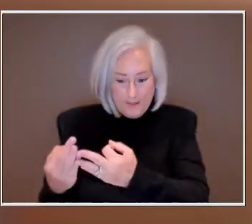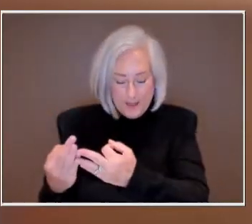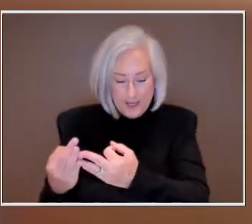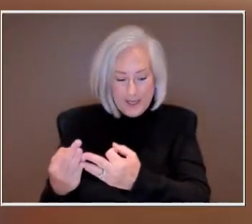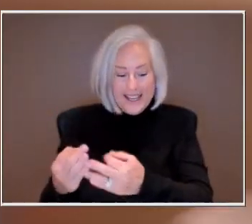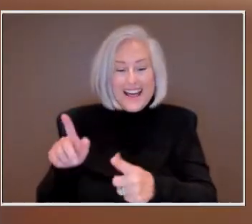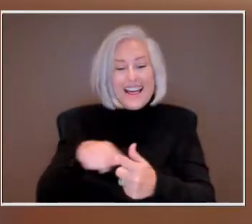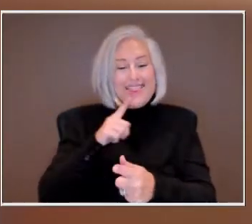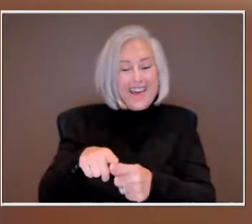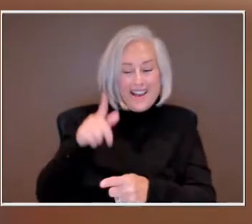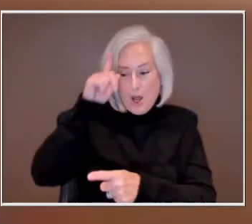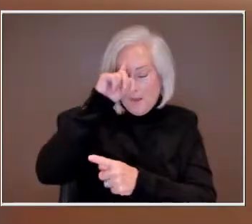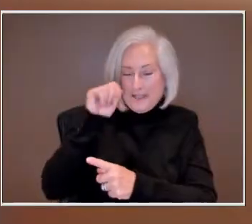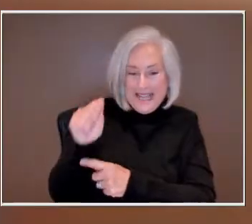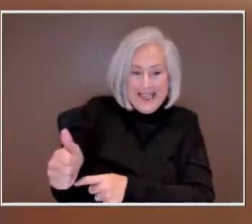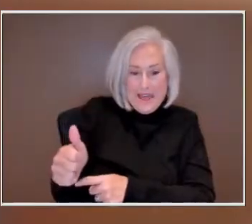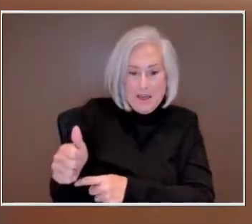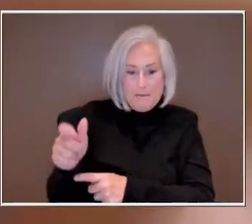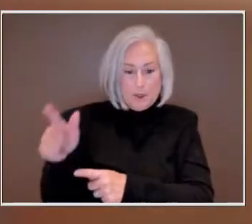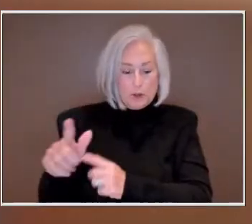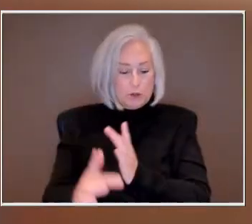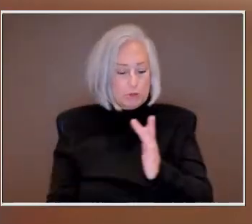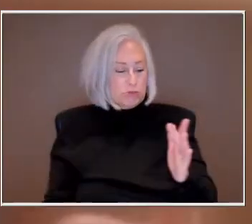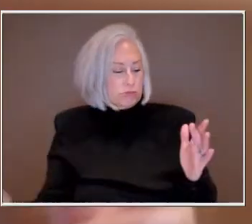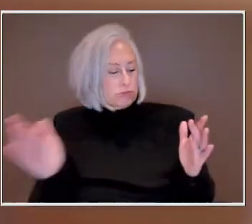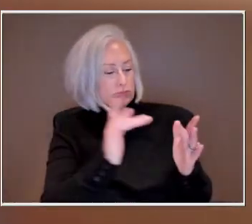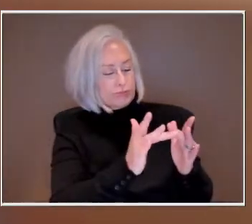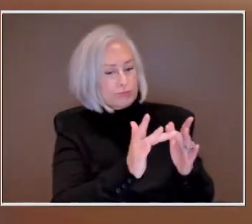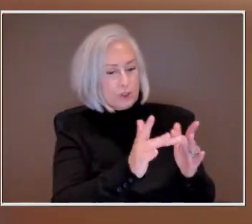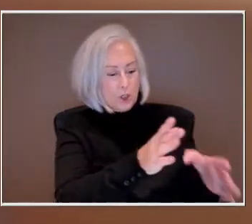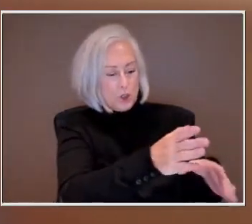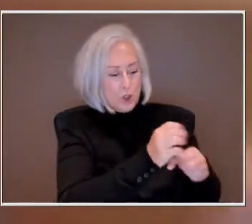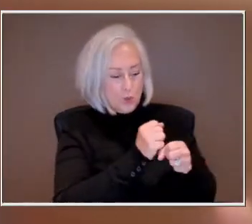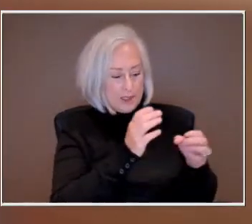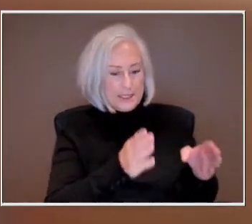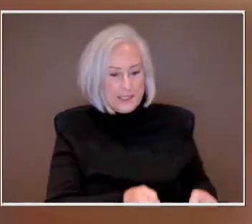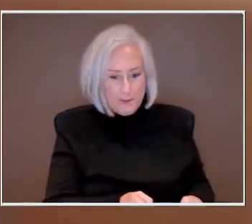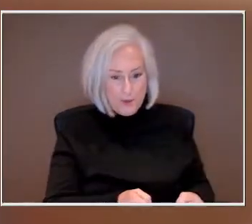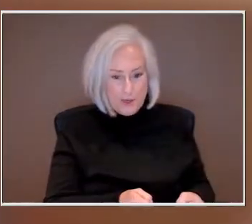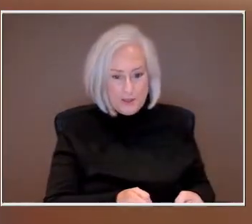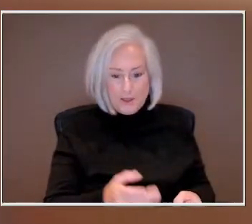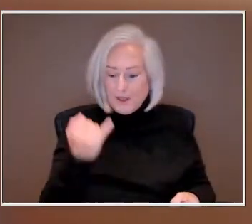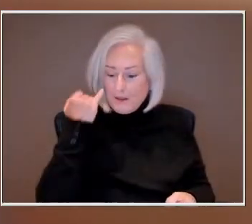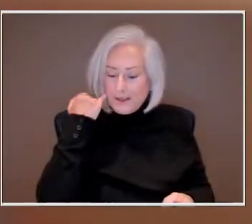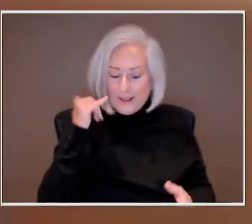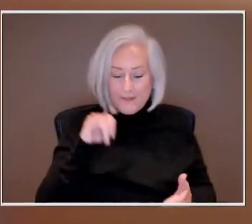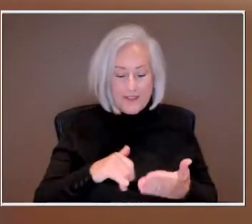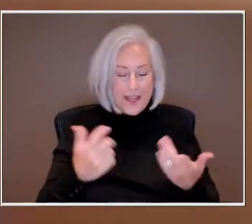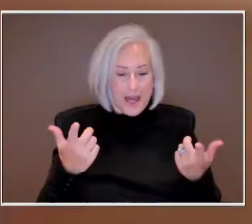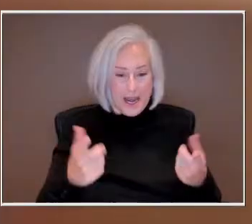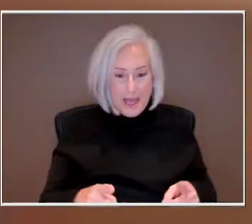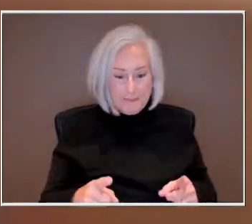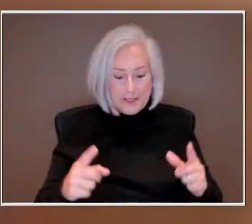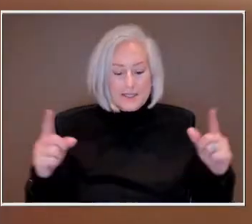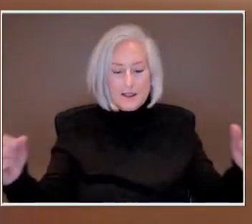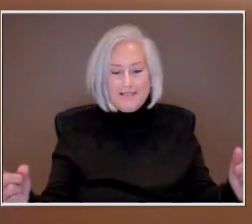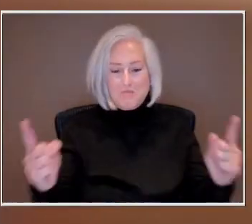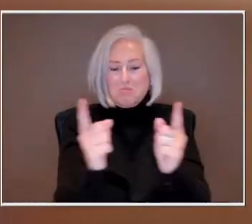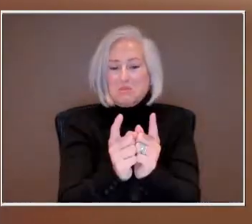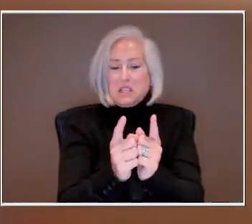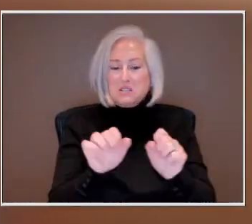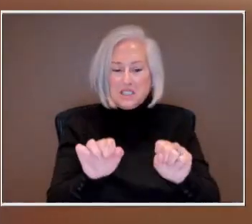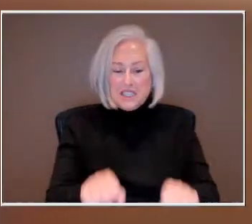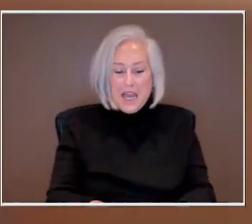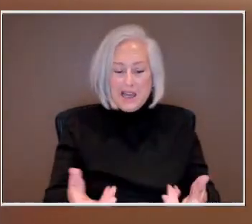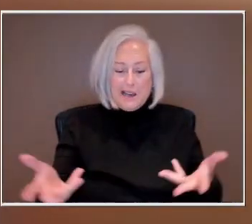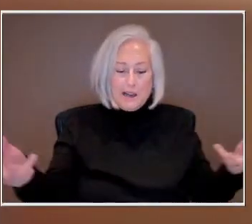to the recipient. And if that donor family decides to reach out to the recipient, then they can meet, and then they can give exchange